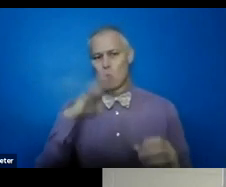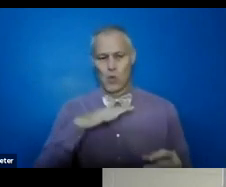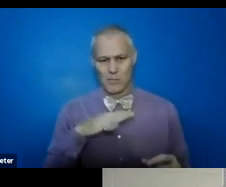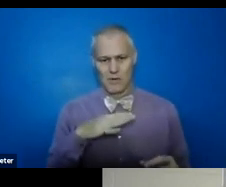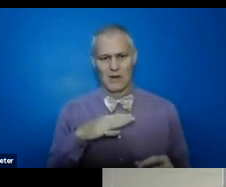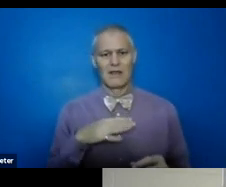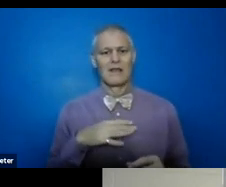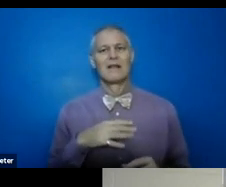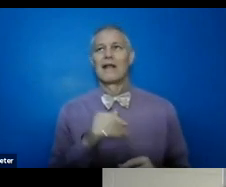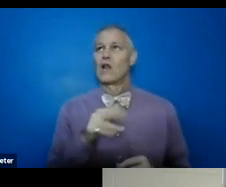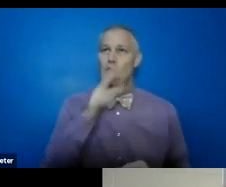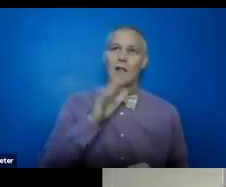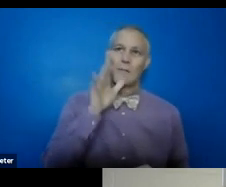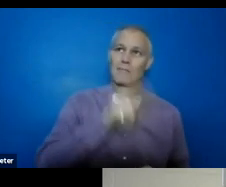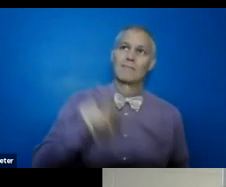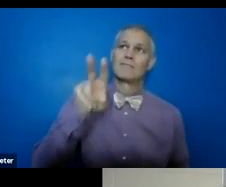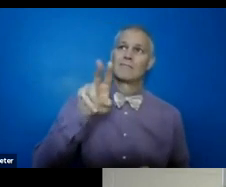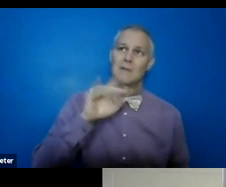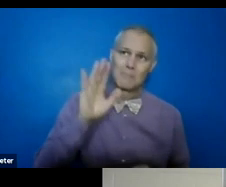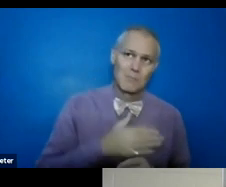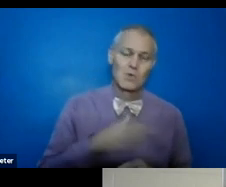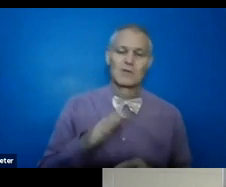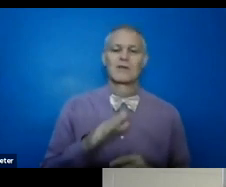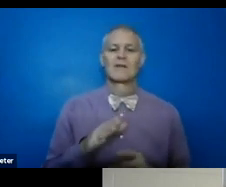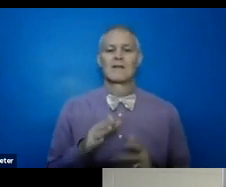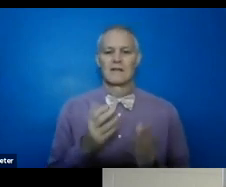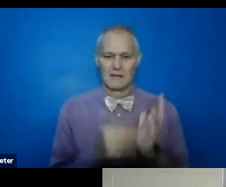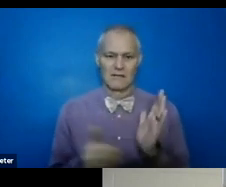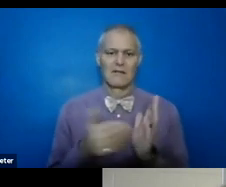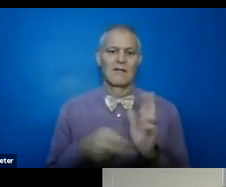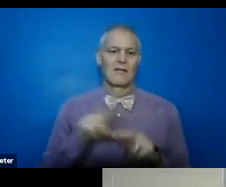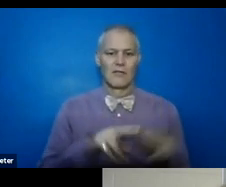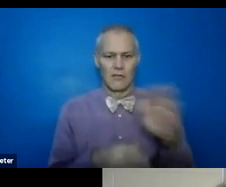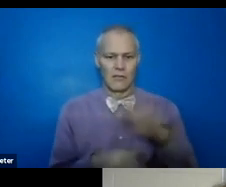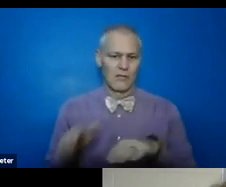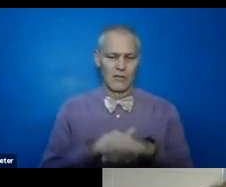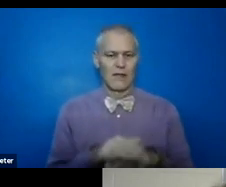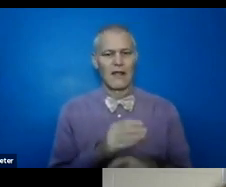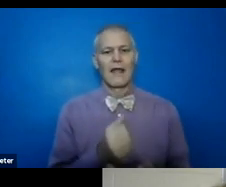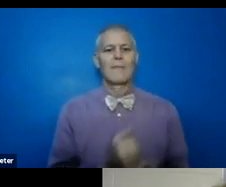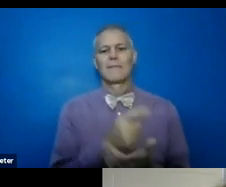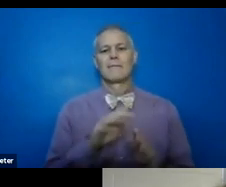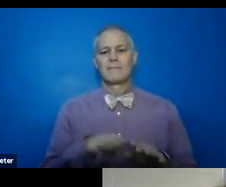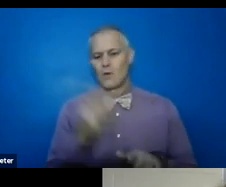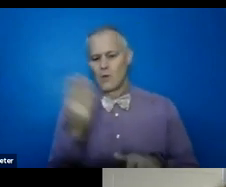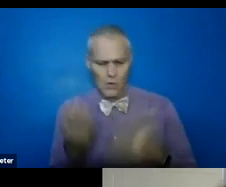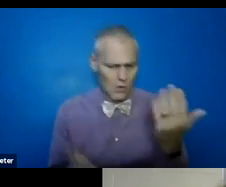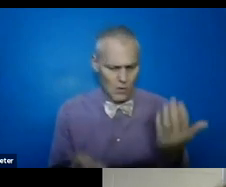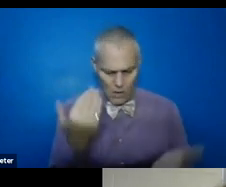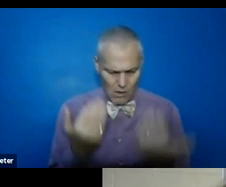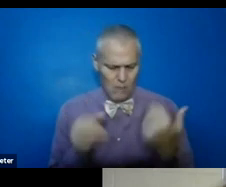looking at their mother and listening to the music and stuff like that, it just continues to add to it. So it's about helping them unpack that and begin to just